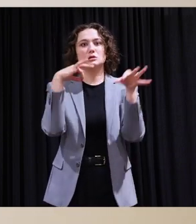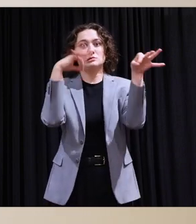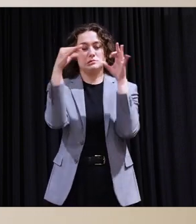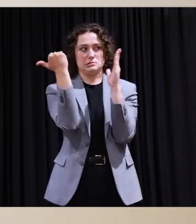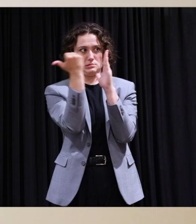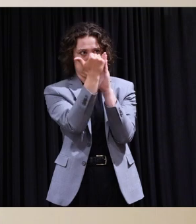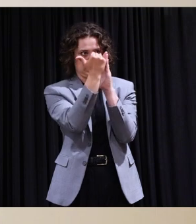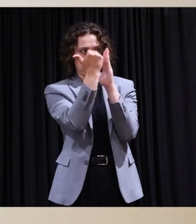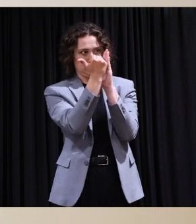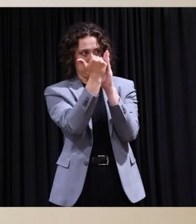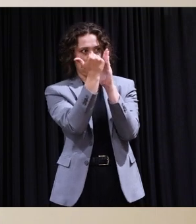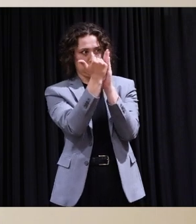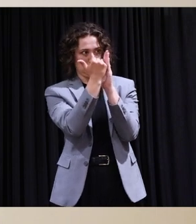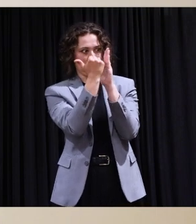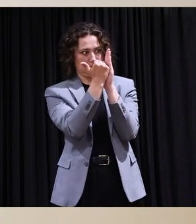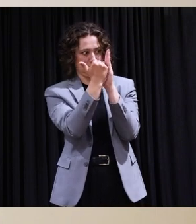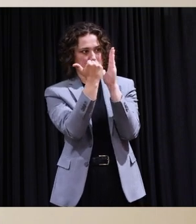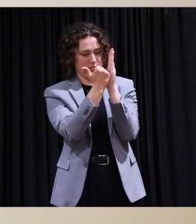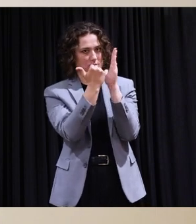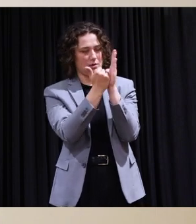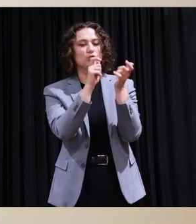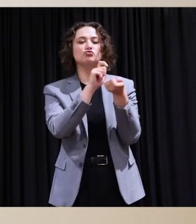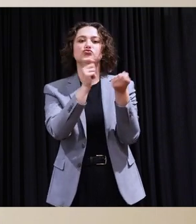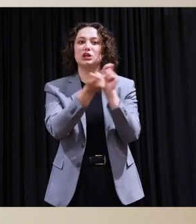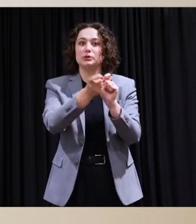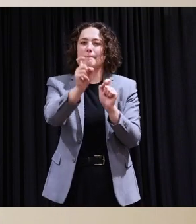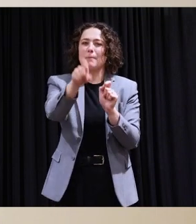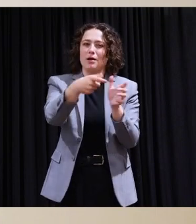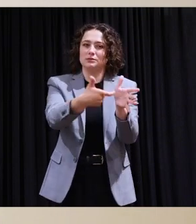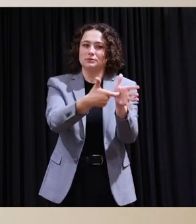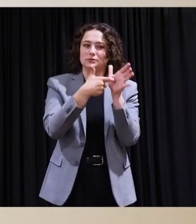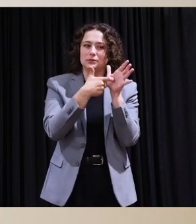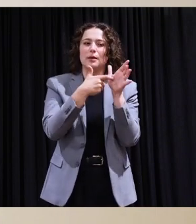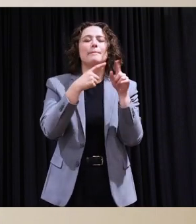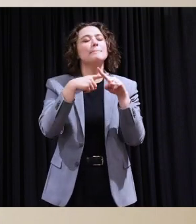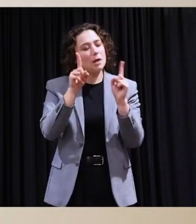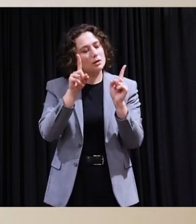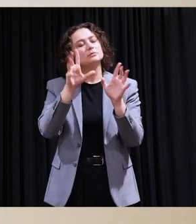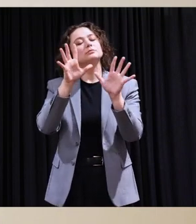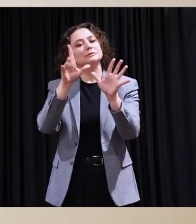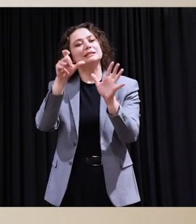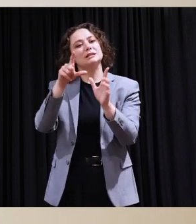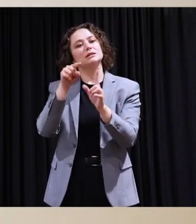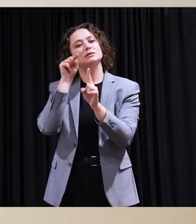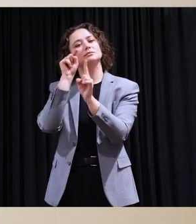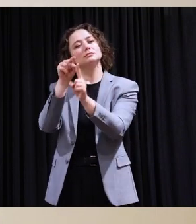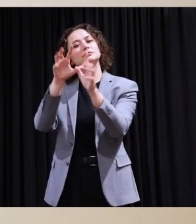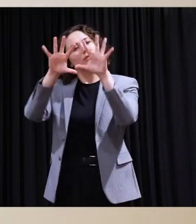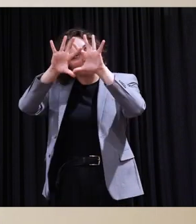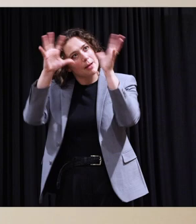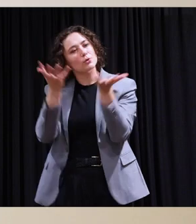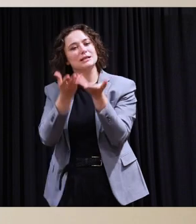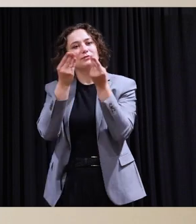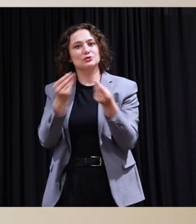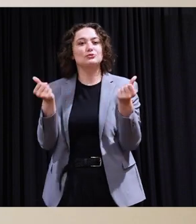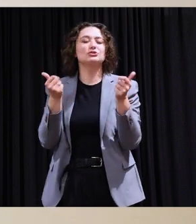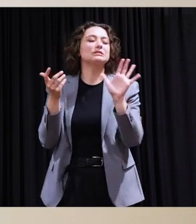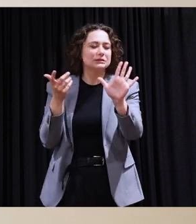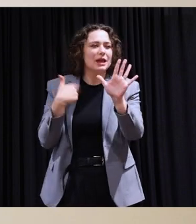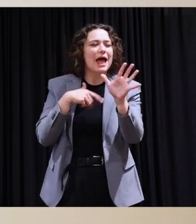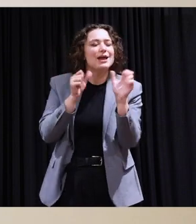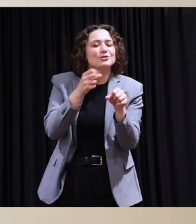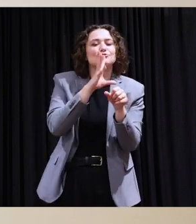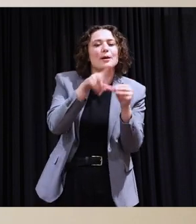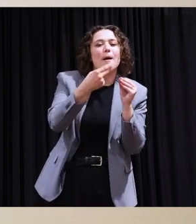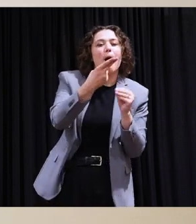of changes that need to be made. But I think, again, comprehensive solutions, and I'll talk a little bit about the hubs, but I want to make sure that Brianna and Linda have space to add